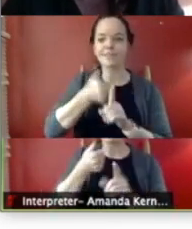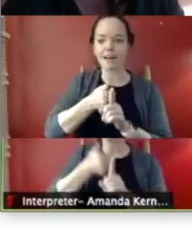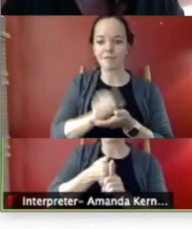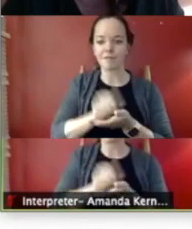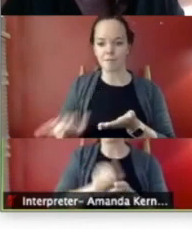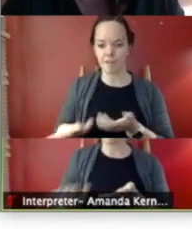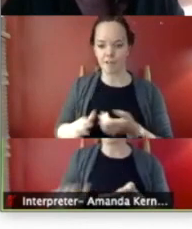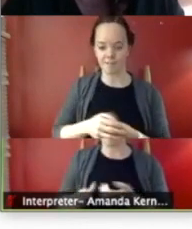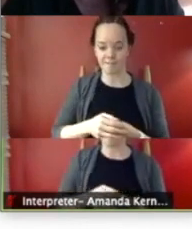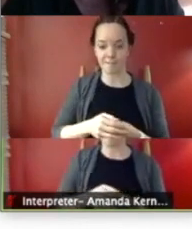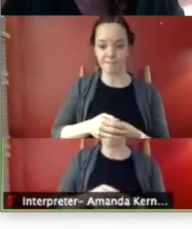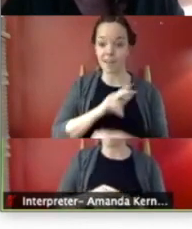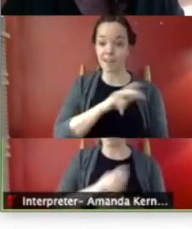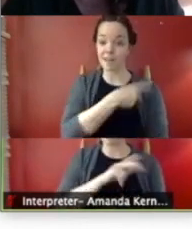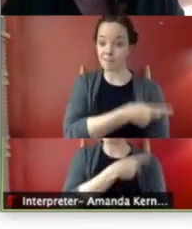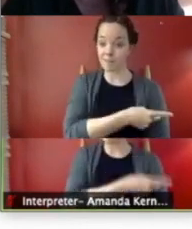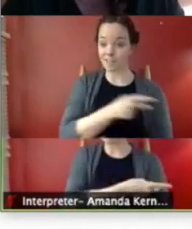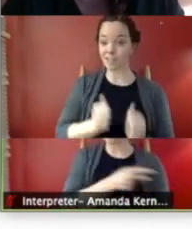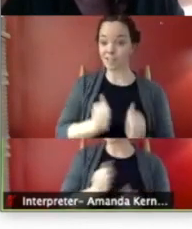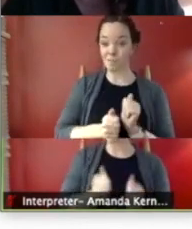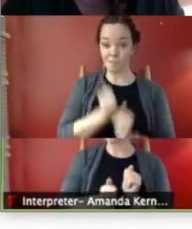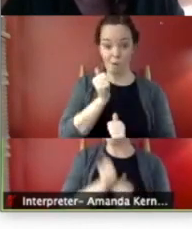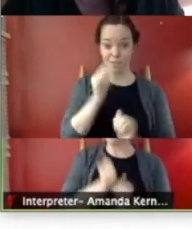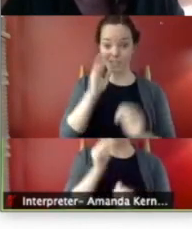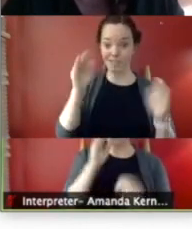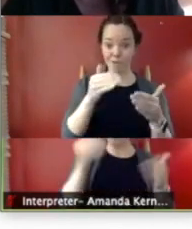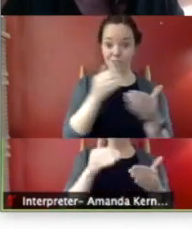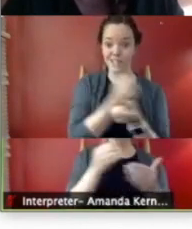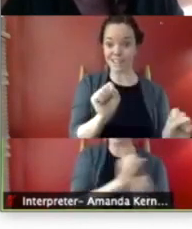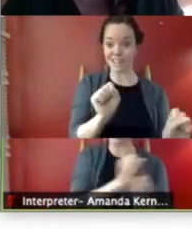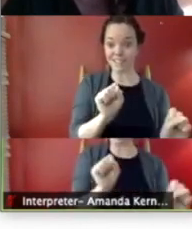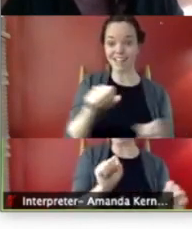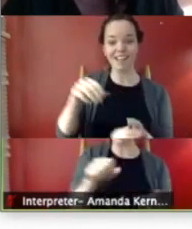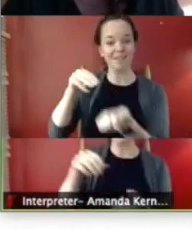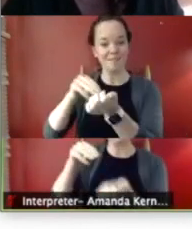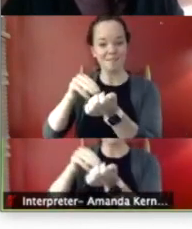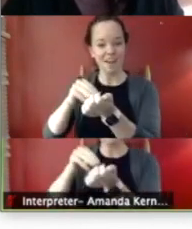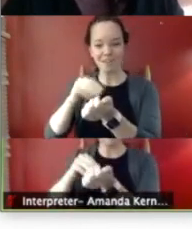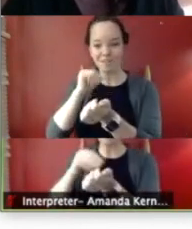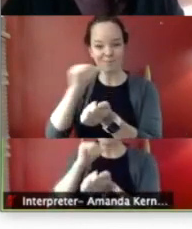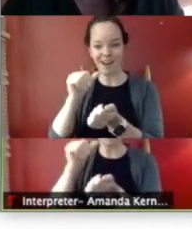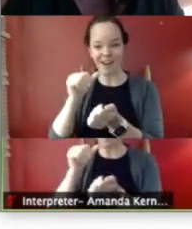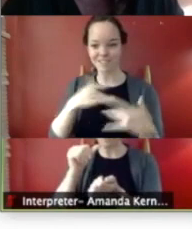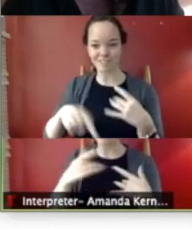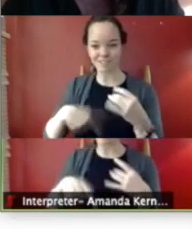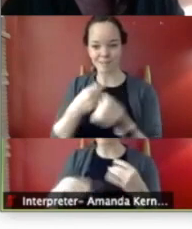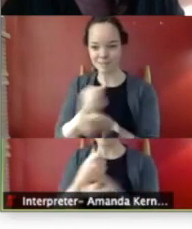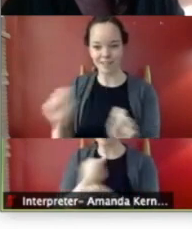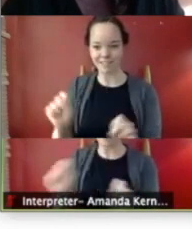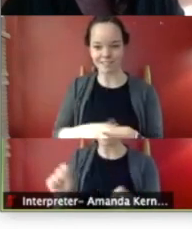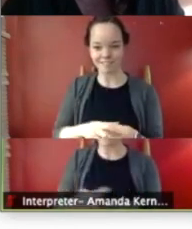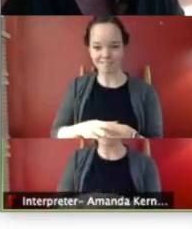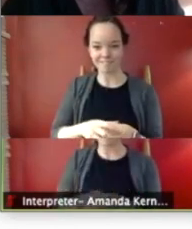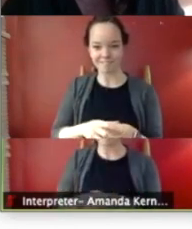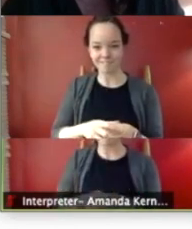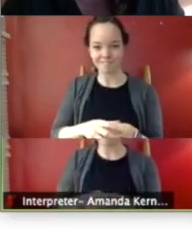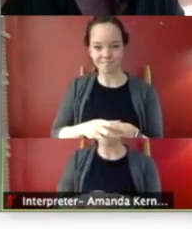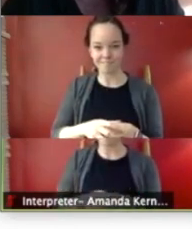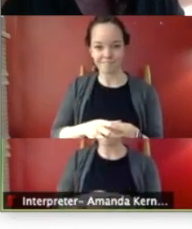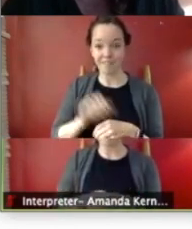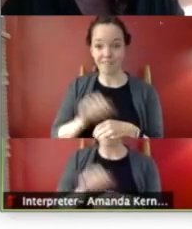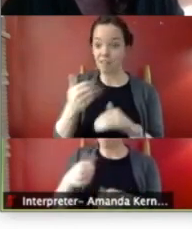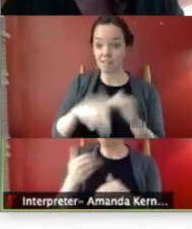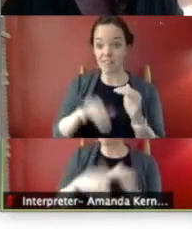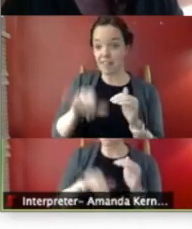While patients were mostly concerned about safety, the providers in our sample were not concerned about safety. Other than this difference, patients